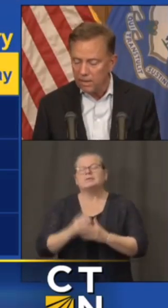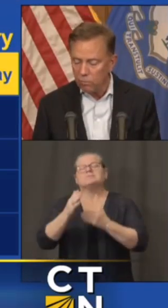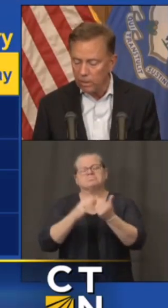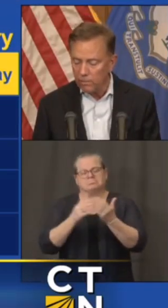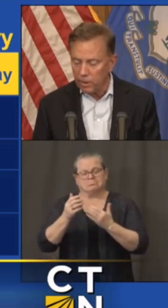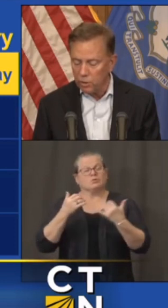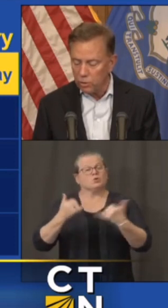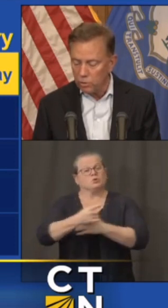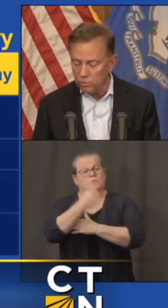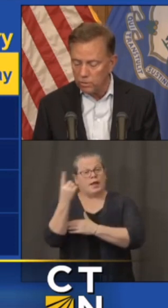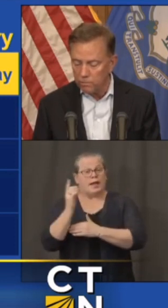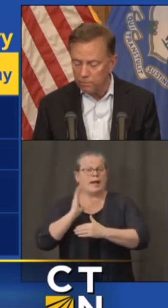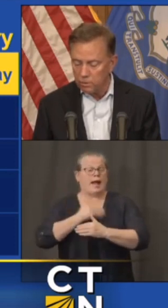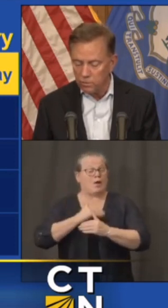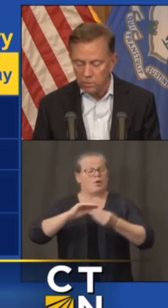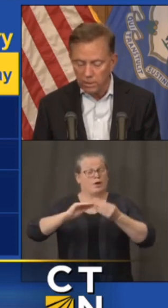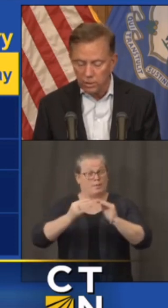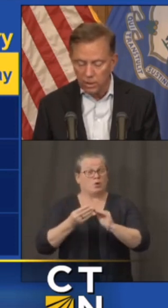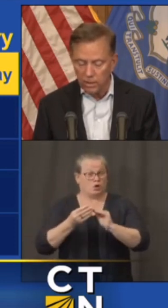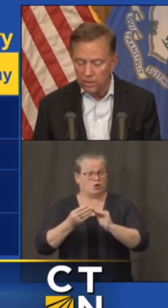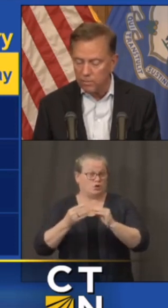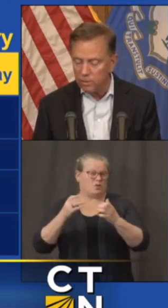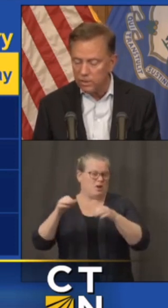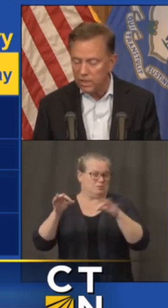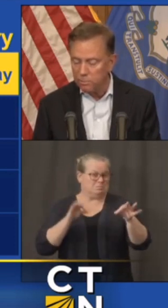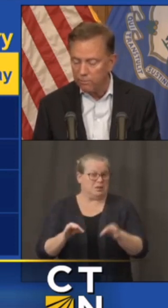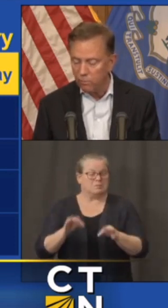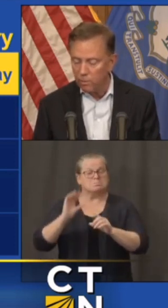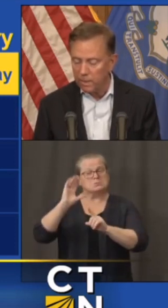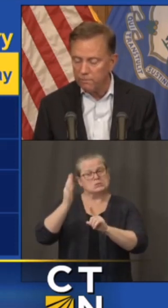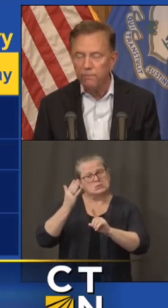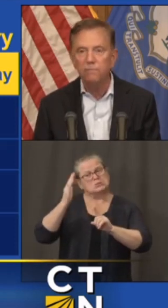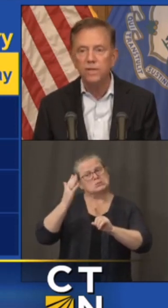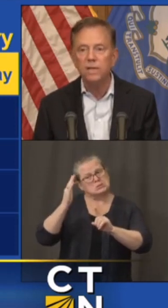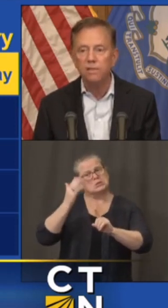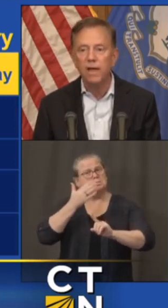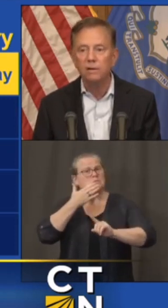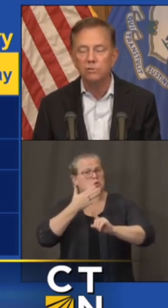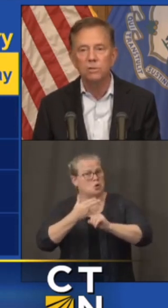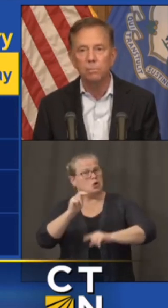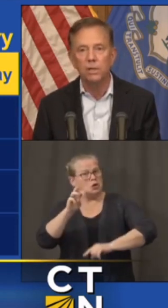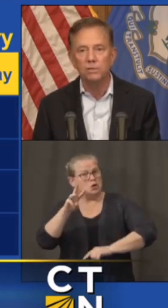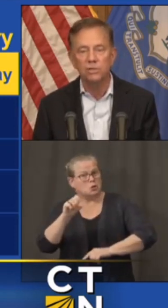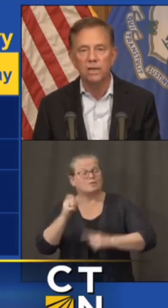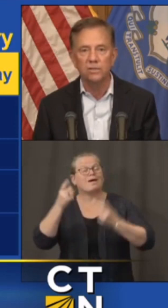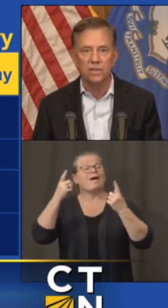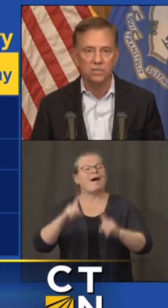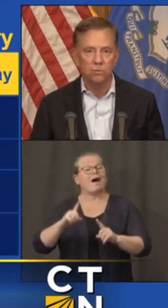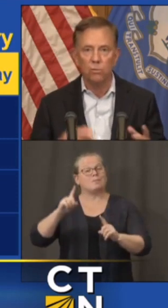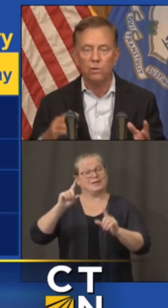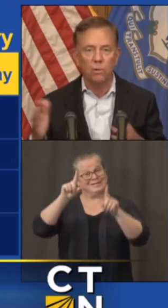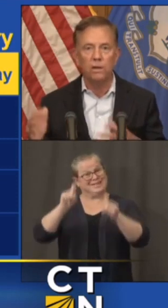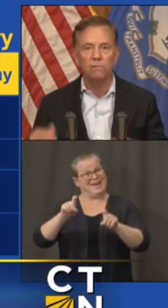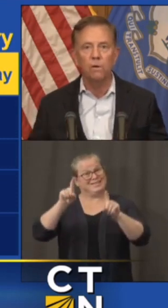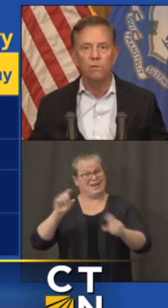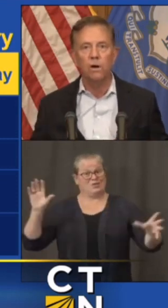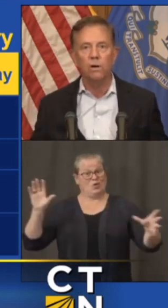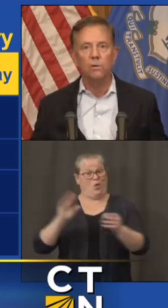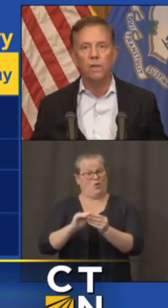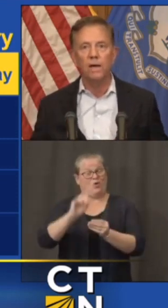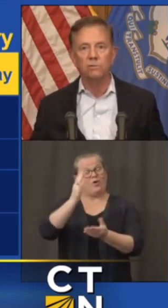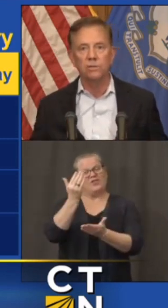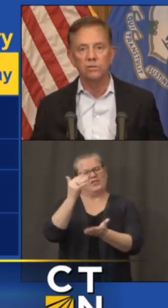Again, I think relatively good news. First of all, let's look at the number of tests performed. That's 15,000 plus tests. That's a run rate of